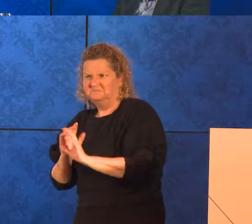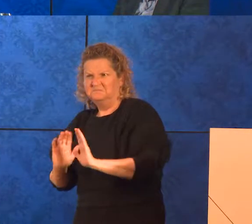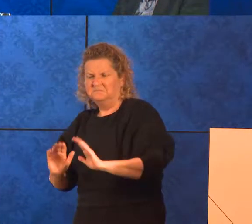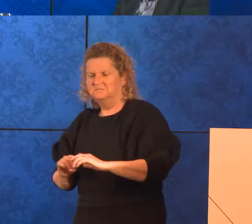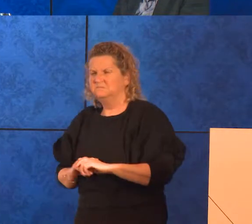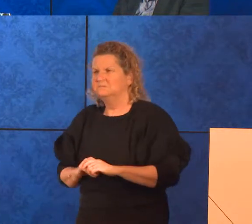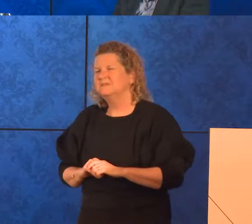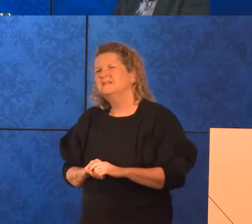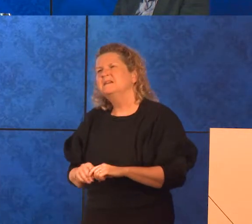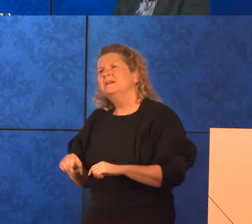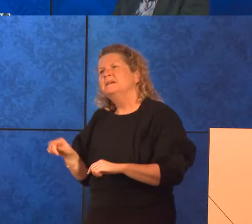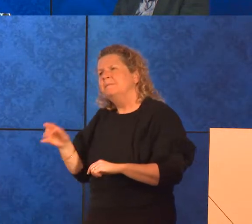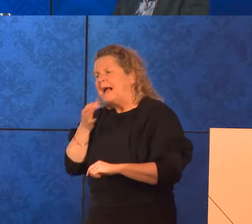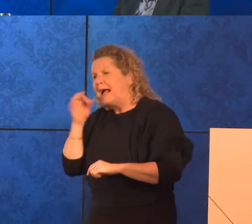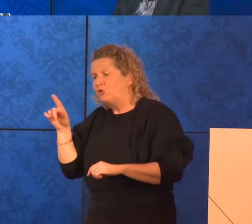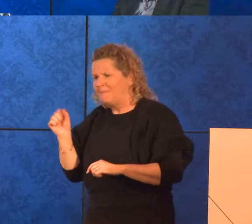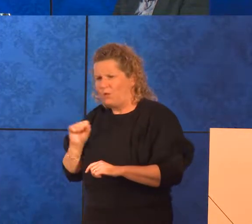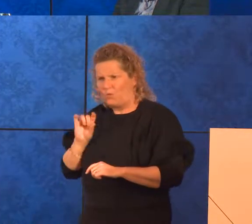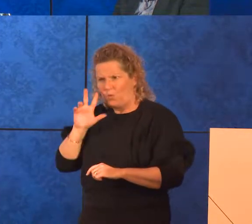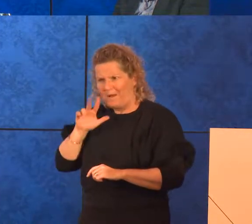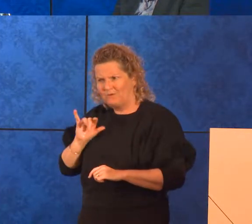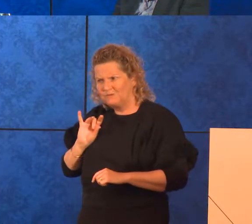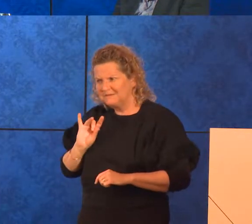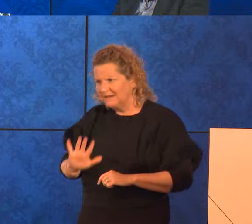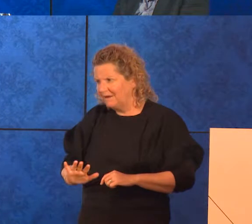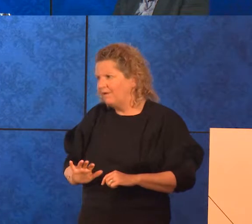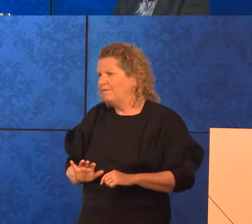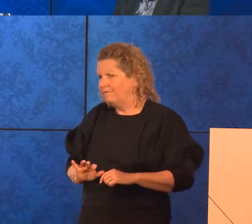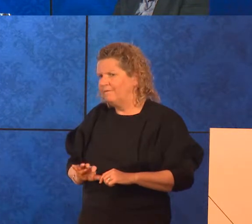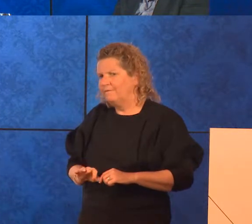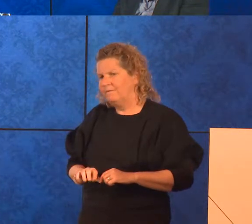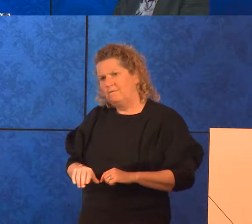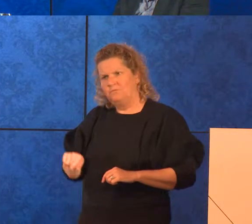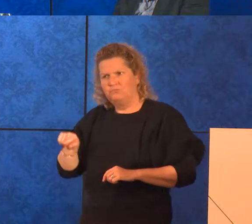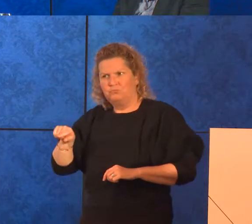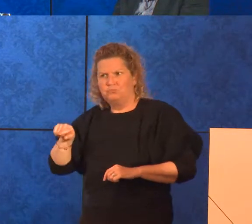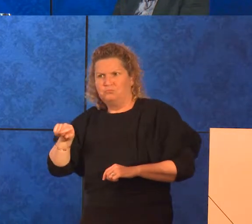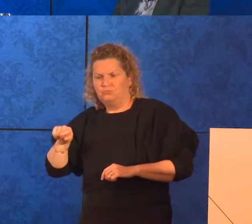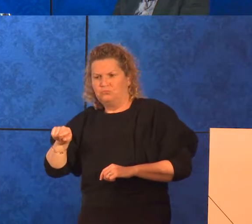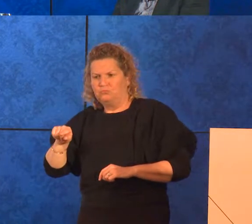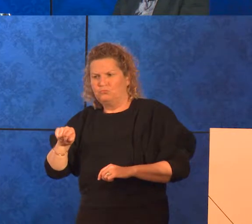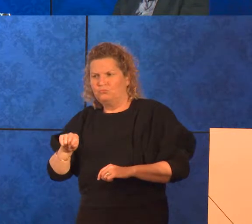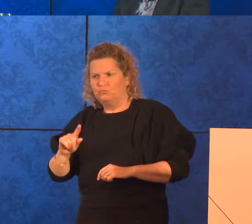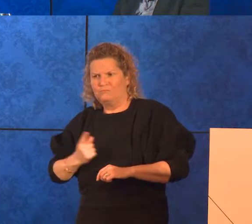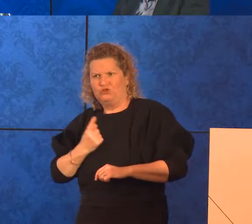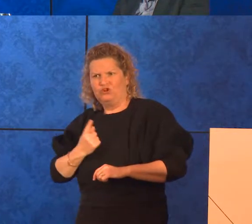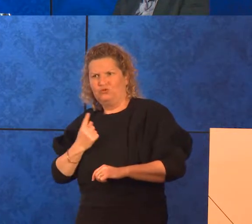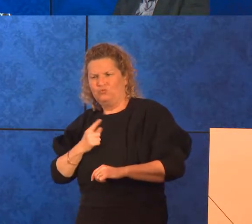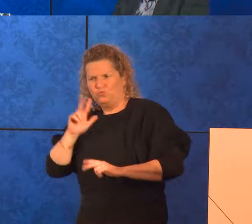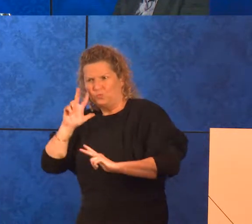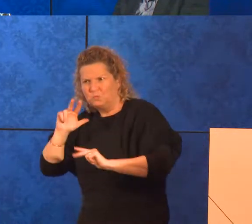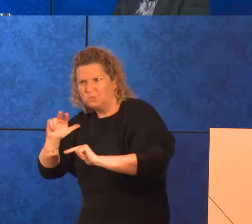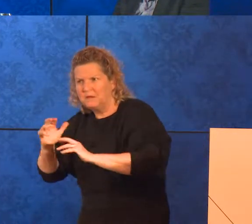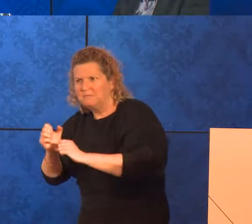had to engage in some self-care as someone who was, presenting from a personal perspective,